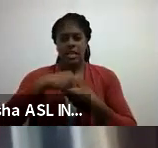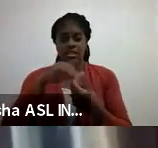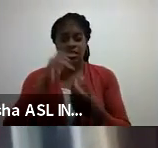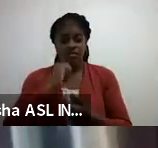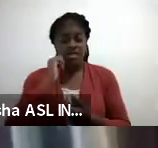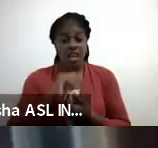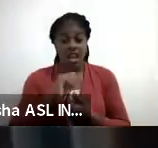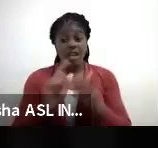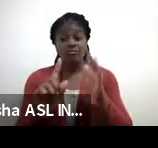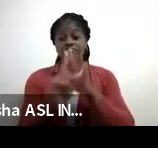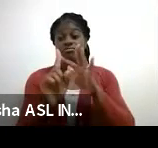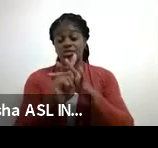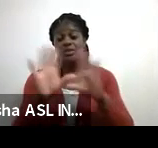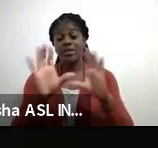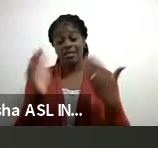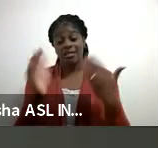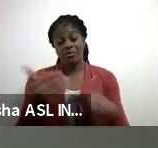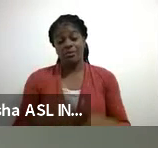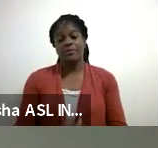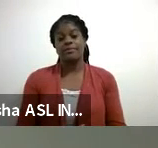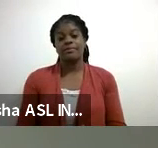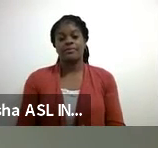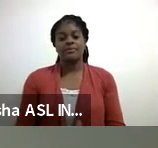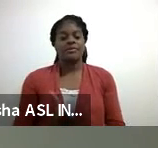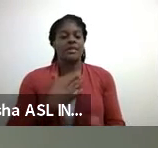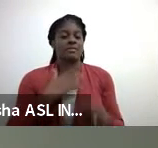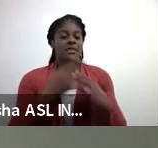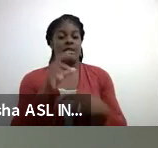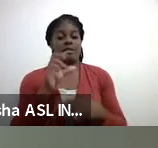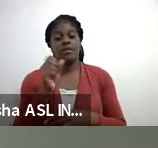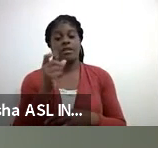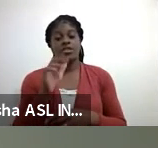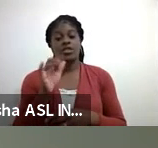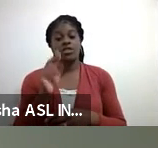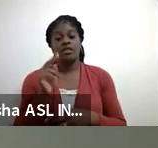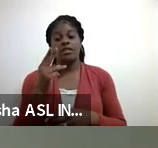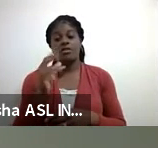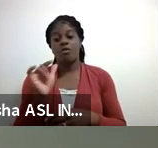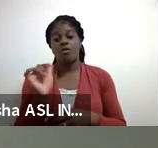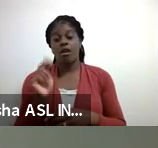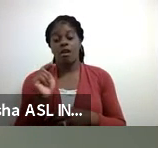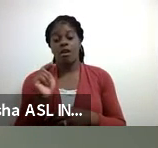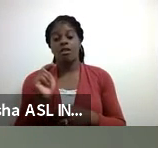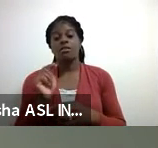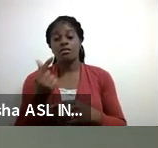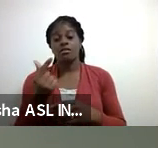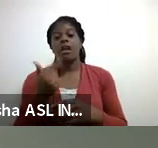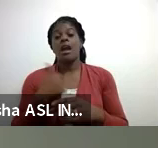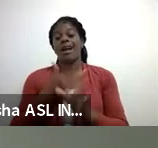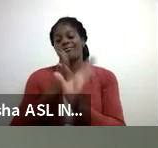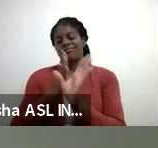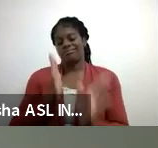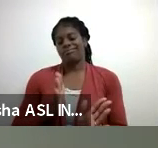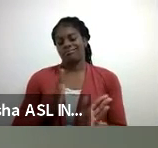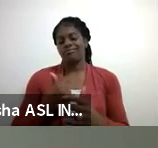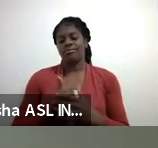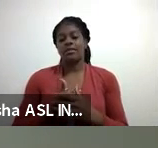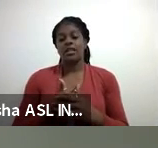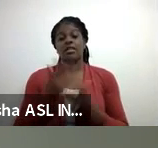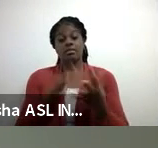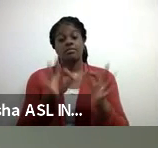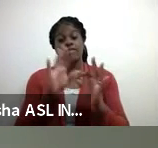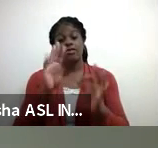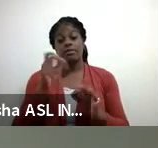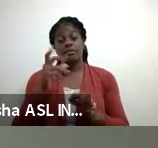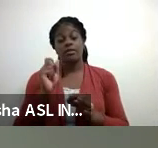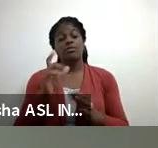our classrooms. My name is Sharon Juan, and I'm a school psychologist. I believe it's essential for MCPS to talk